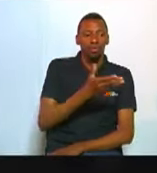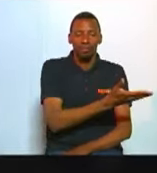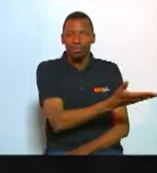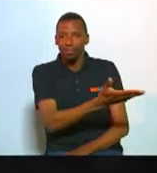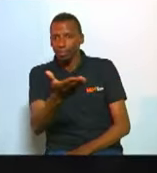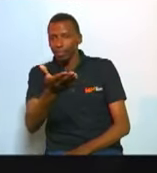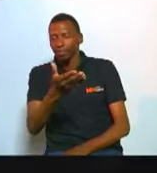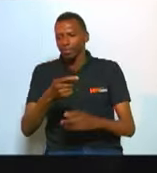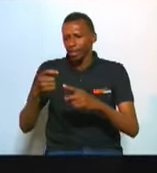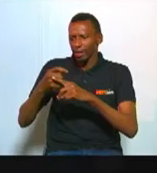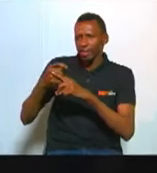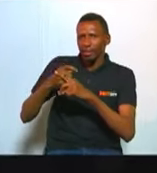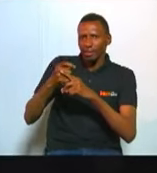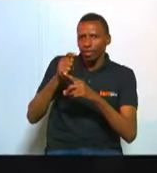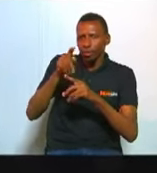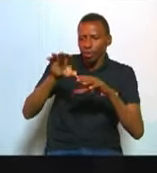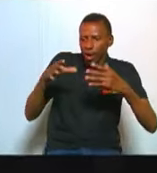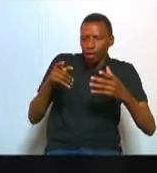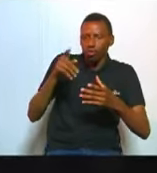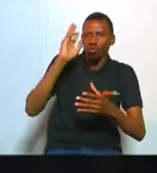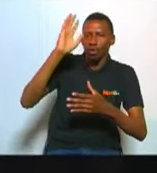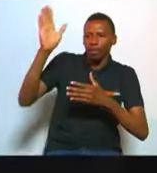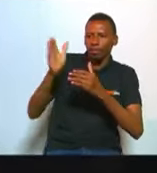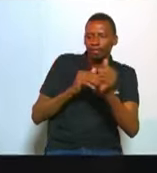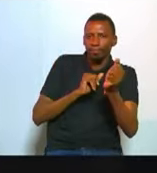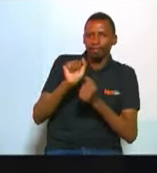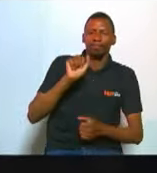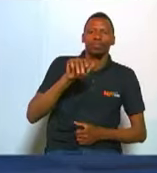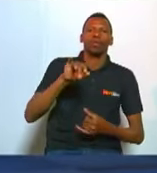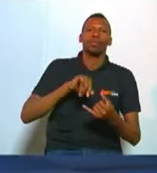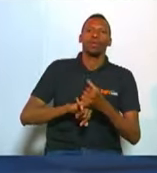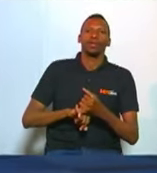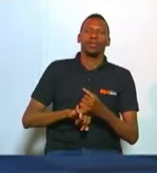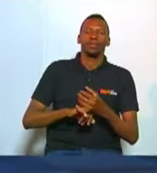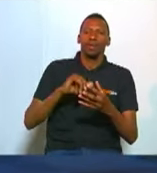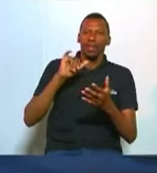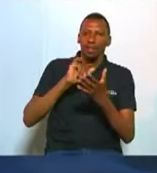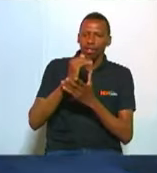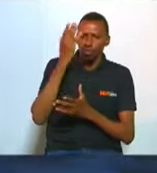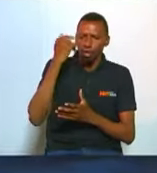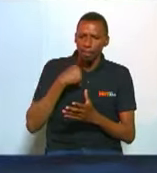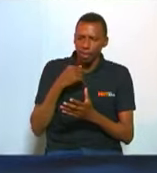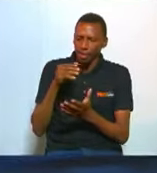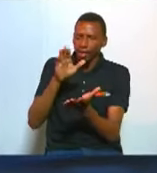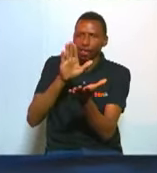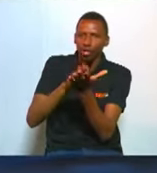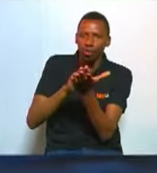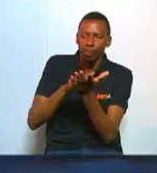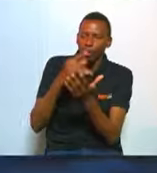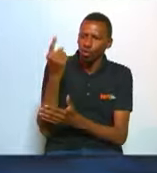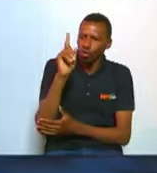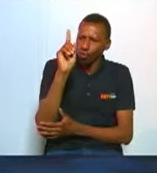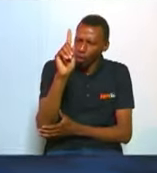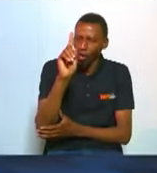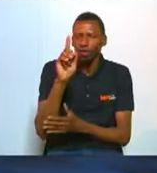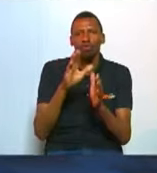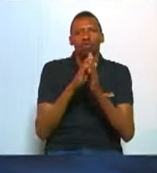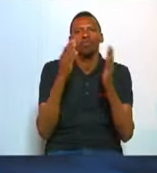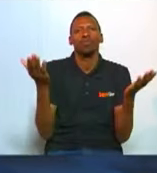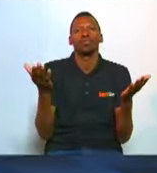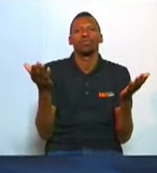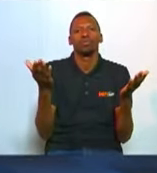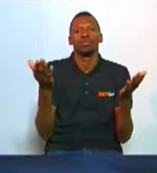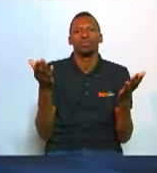way that you are going to destroy your marriage. That's why I recommend only one book when it comes to marriage. That is